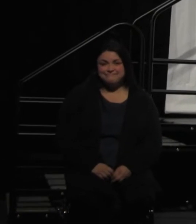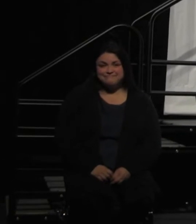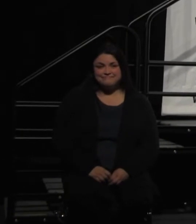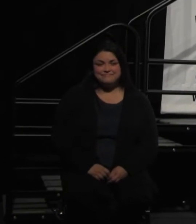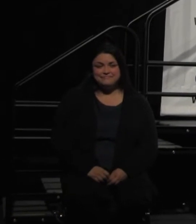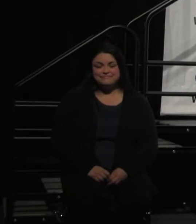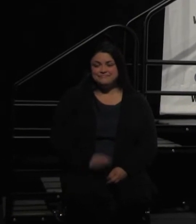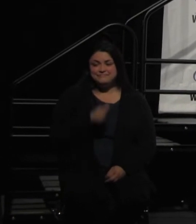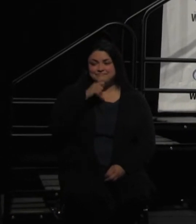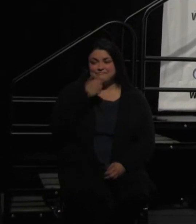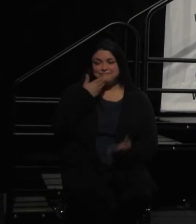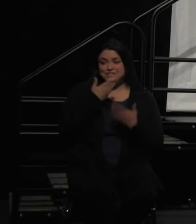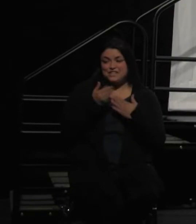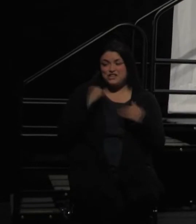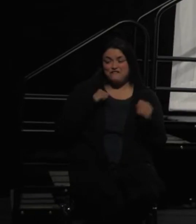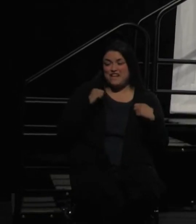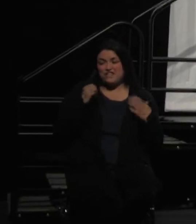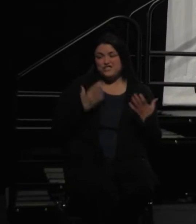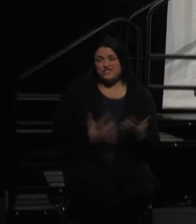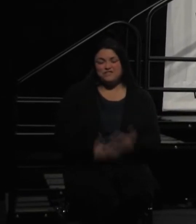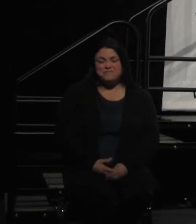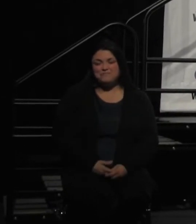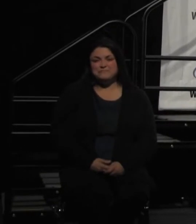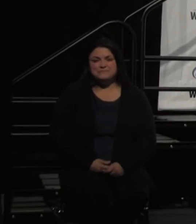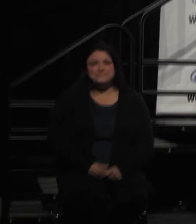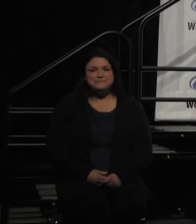not that good of an actor.